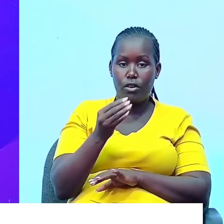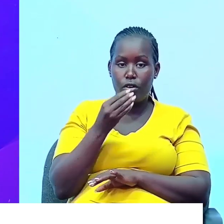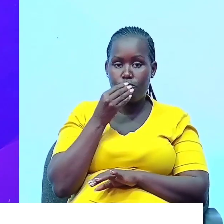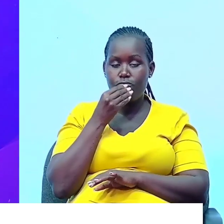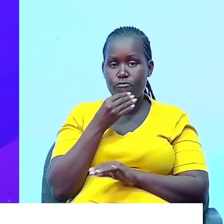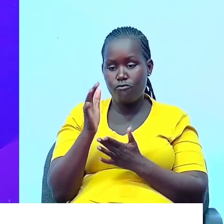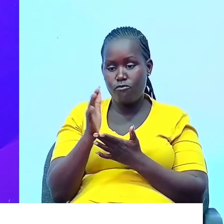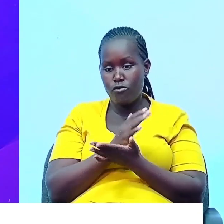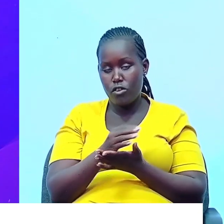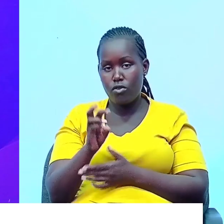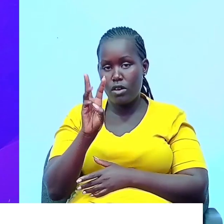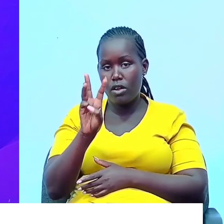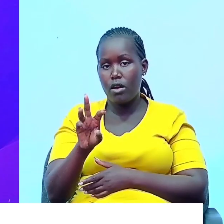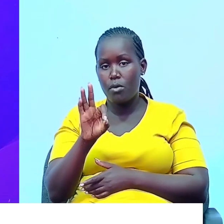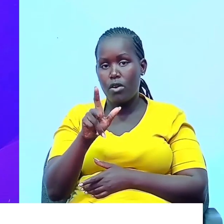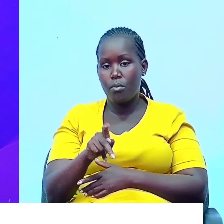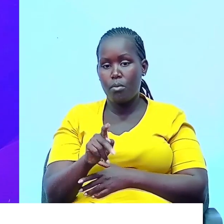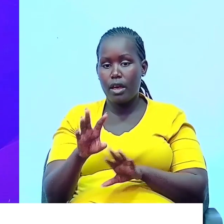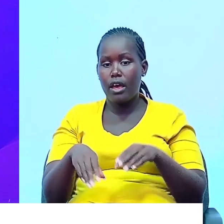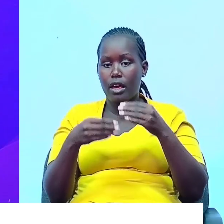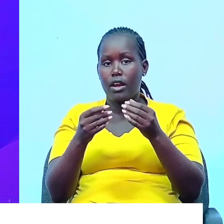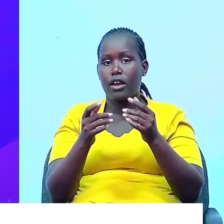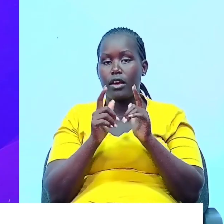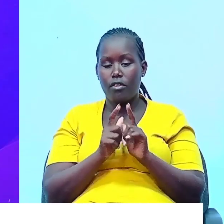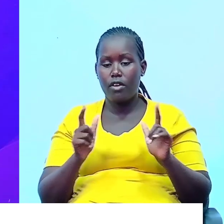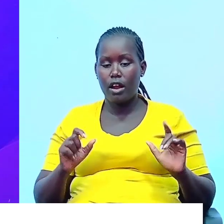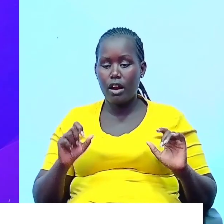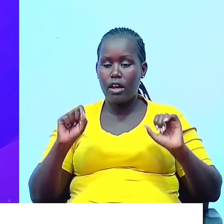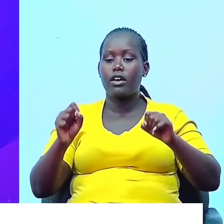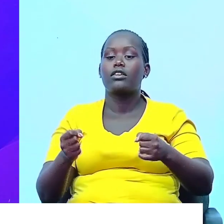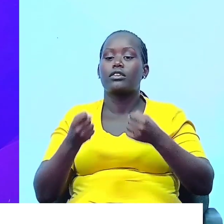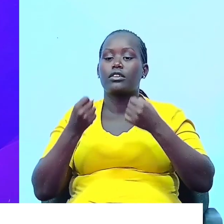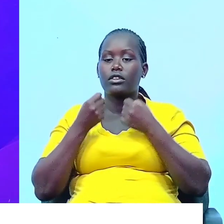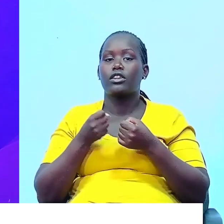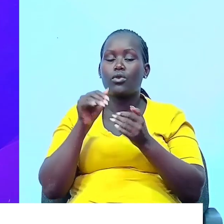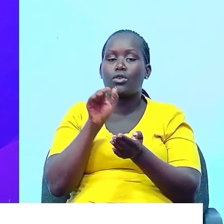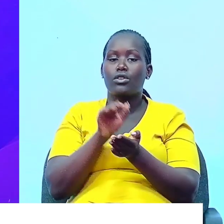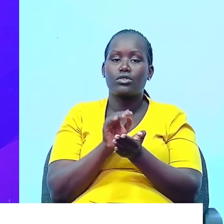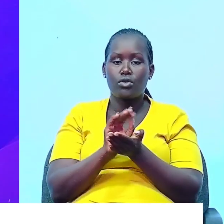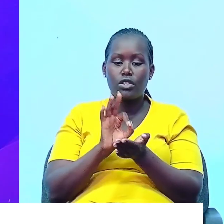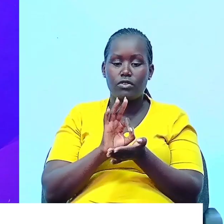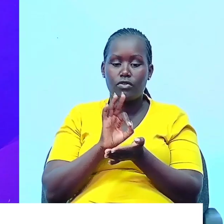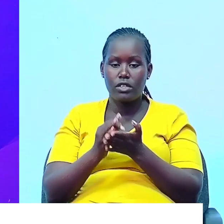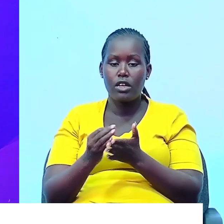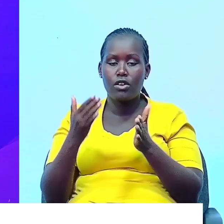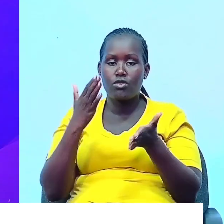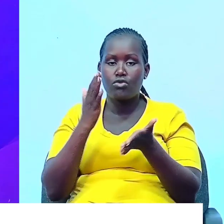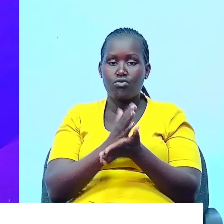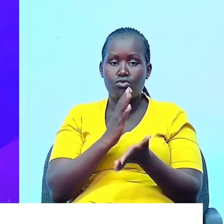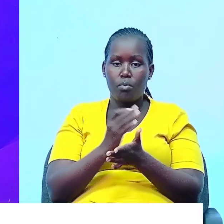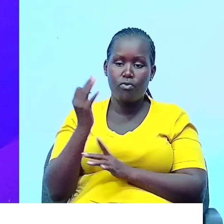the WFP and provided a larger, secure storage facility to prevent future